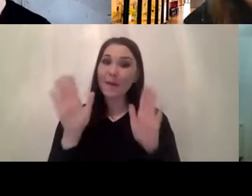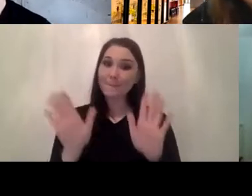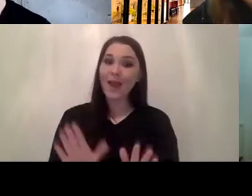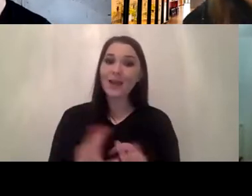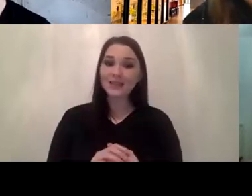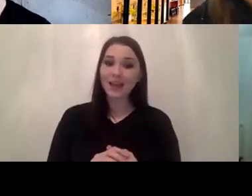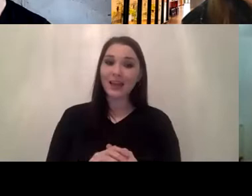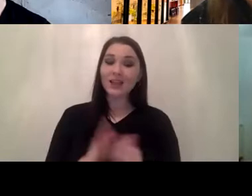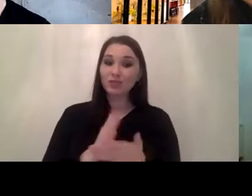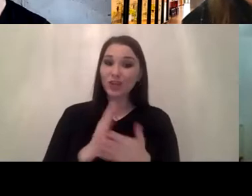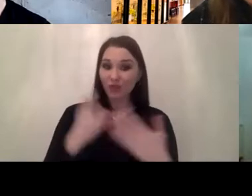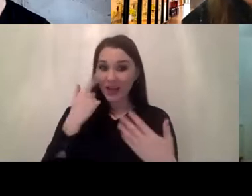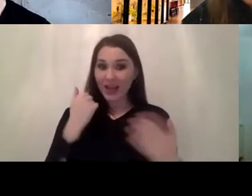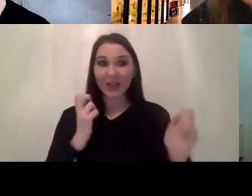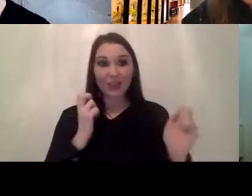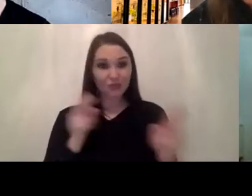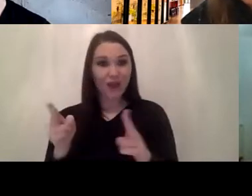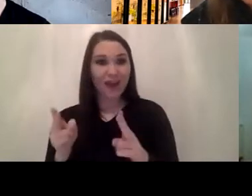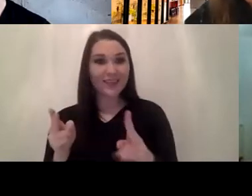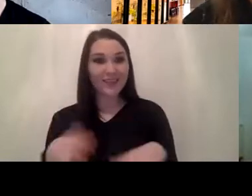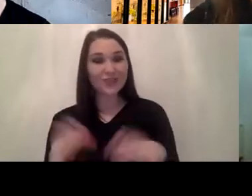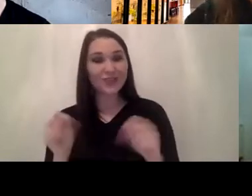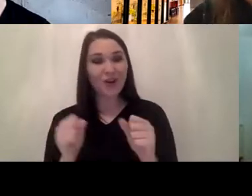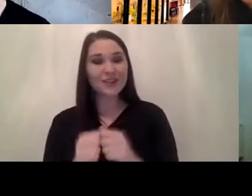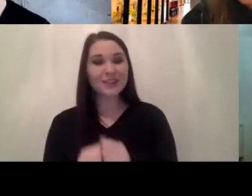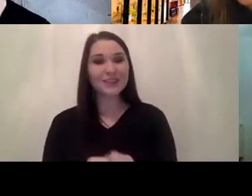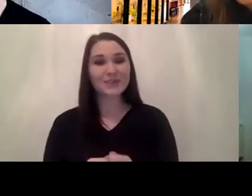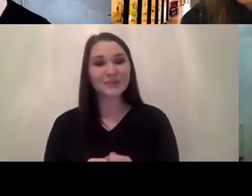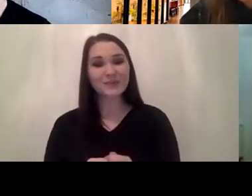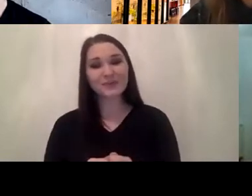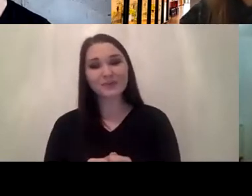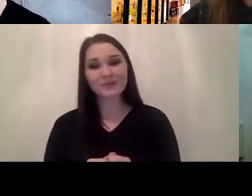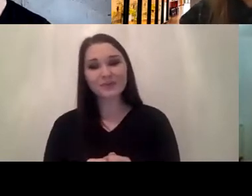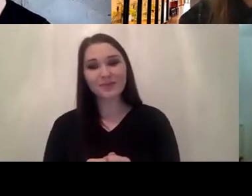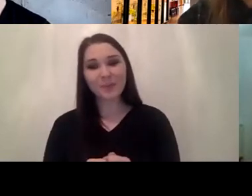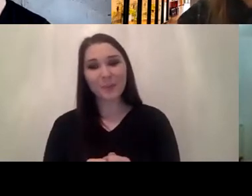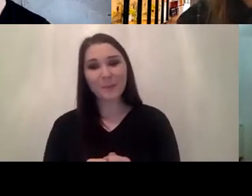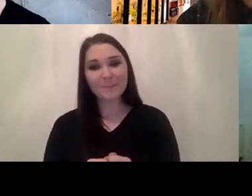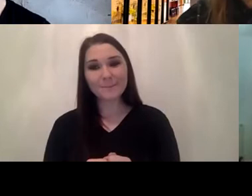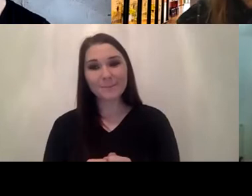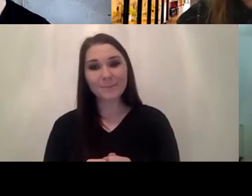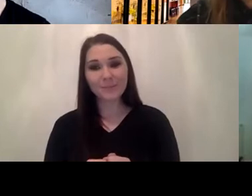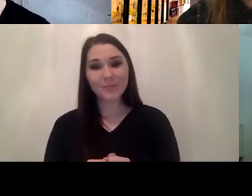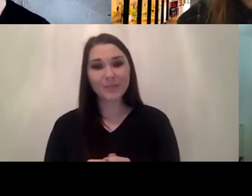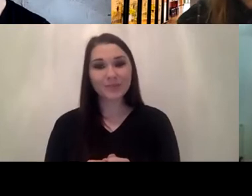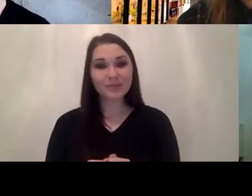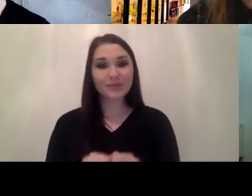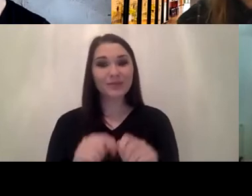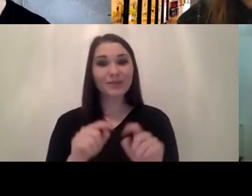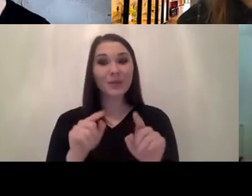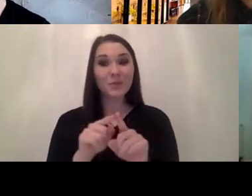think that's a really nice trend that started. But yeah, like there's a couple of other ones out there.